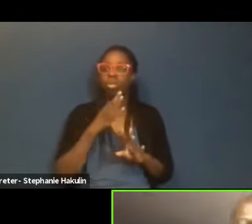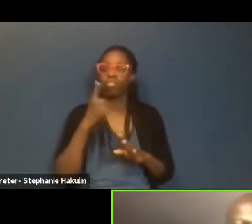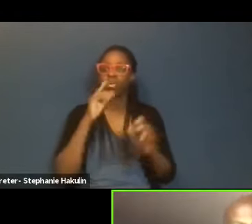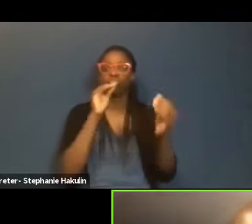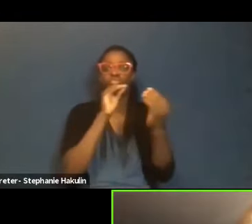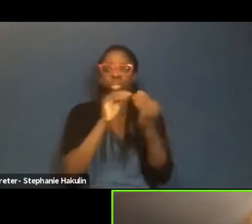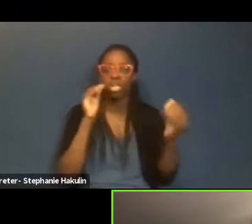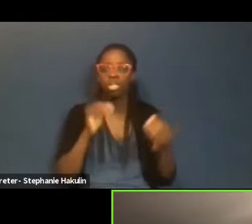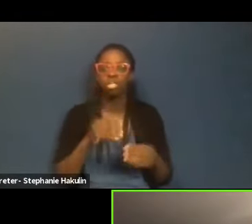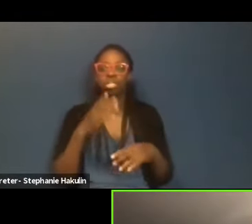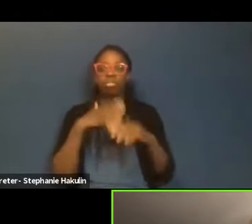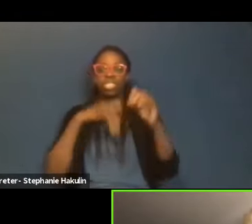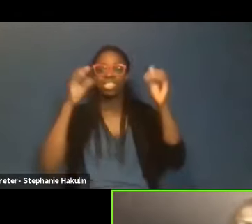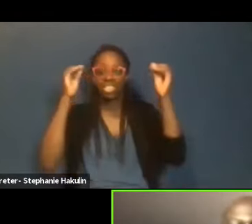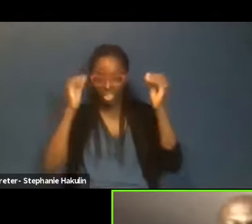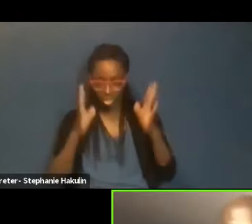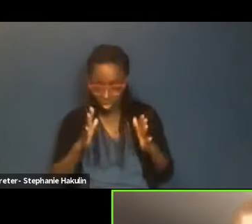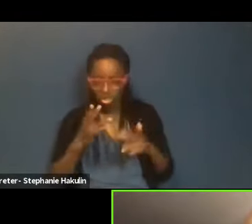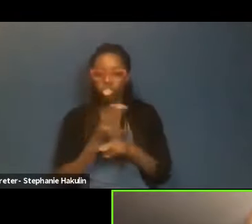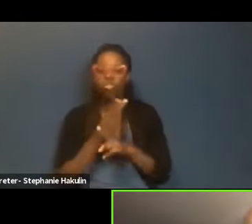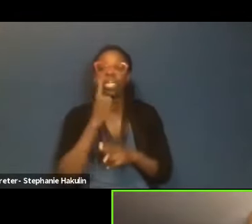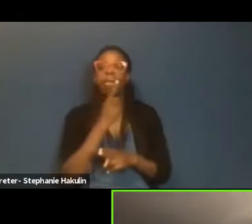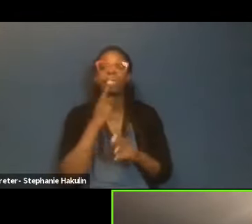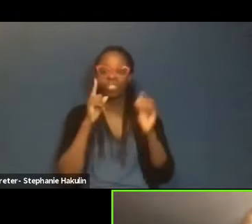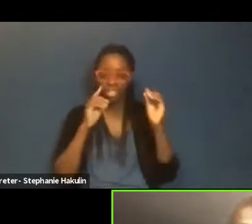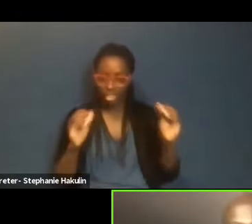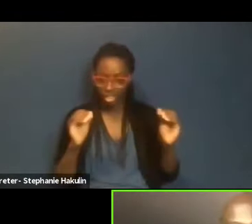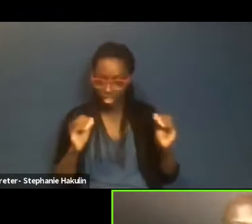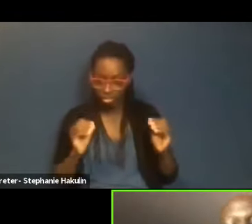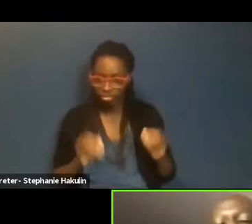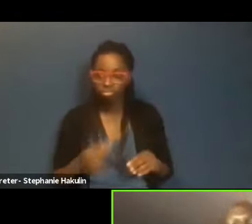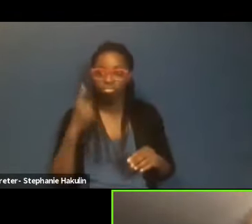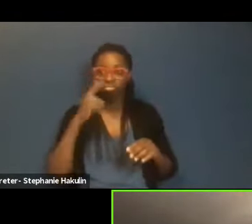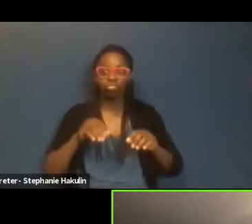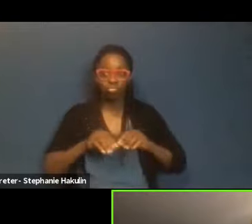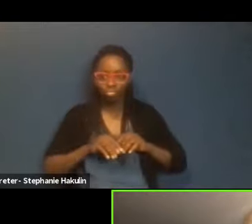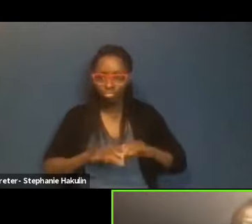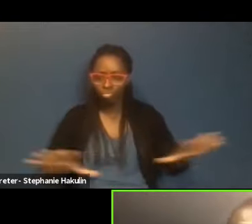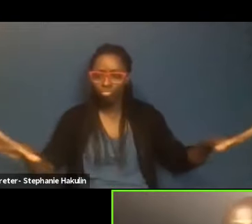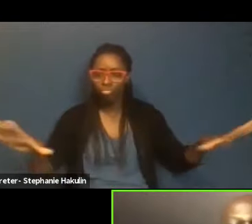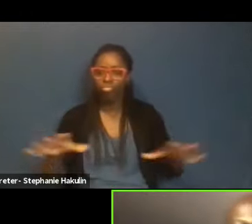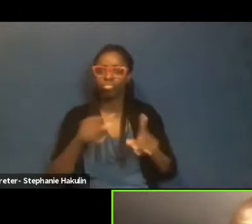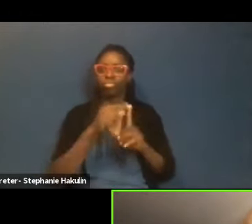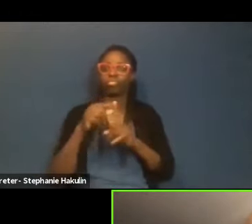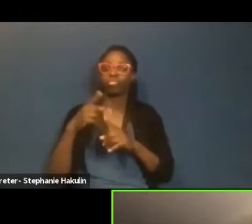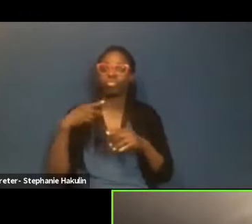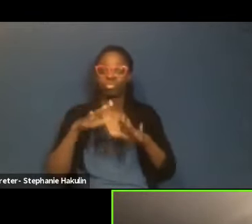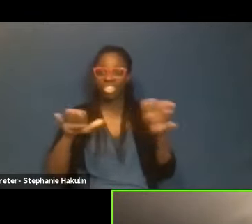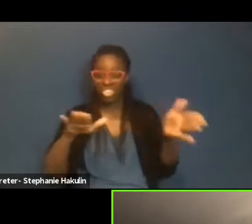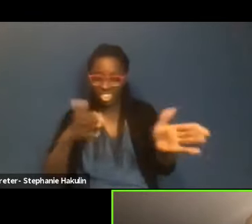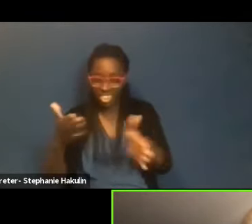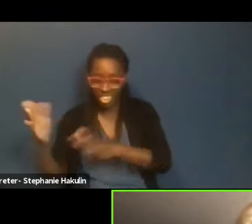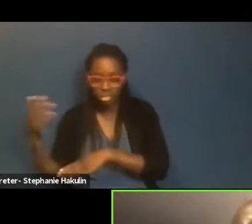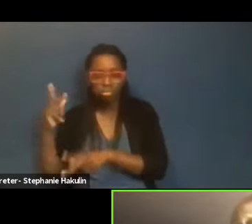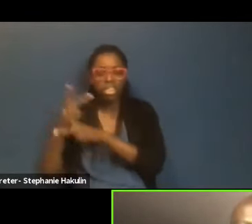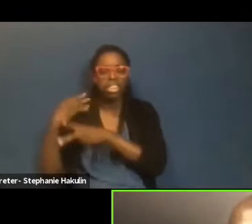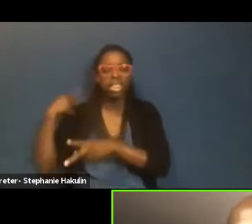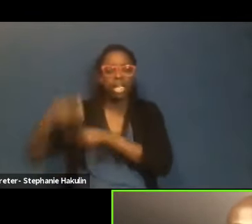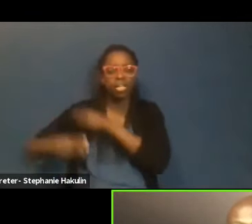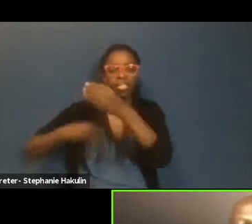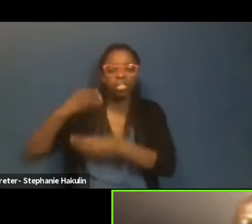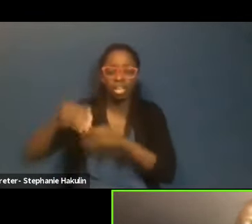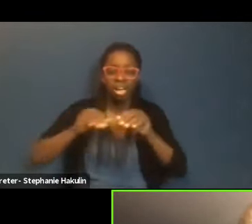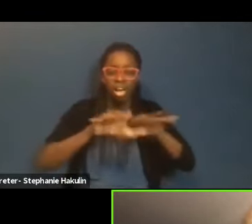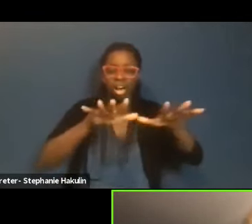it and vibrate, a mitzvah incarnate and back again, reciprocal energy, spirit and flesh. In my